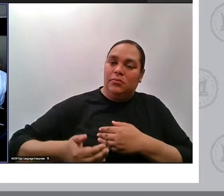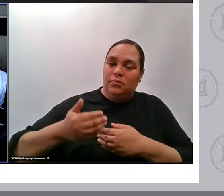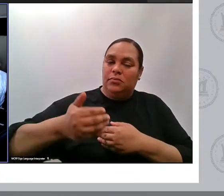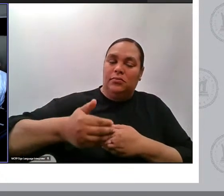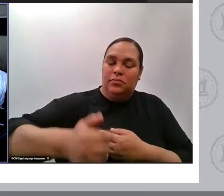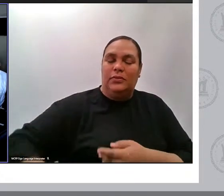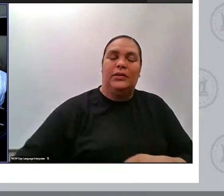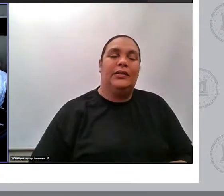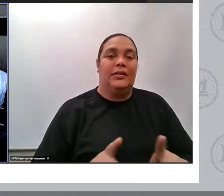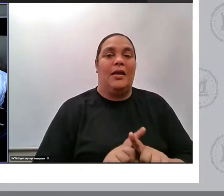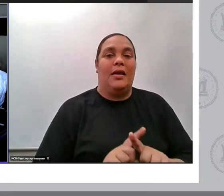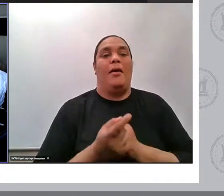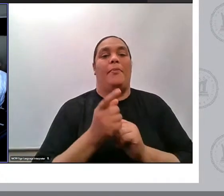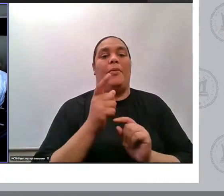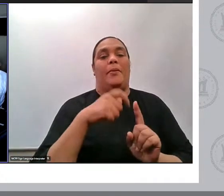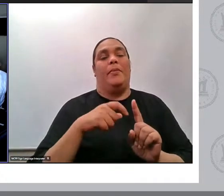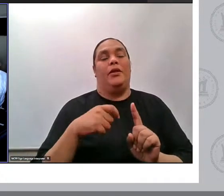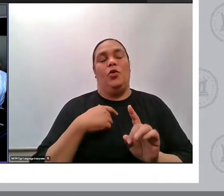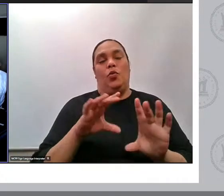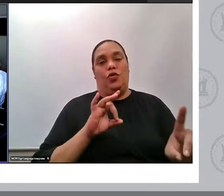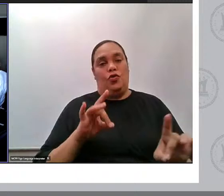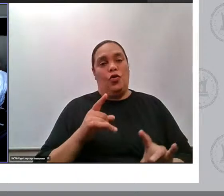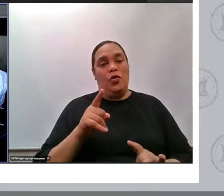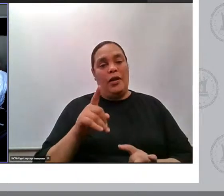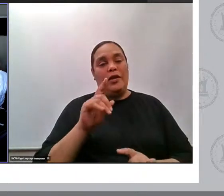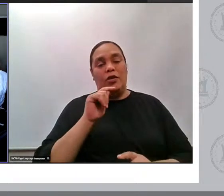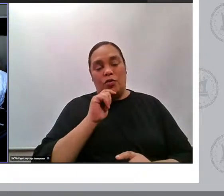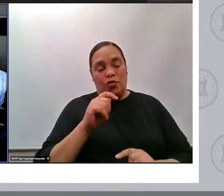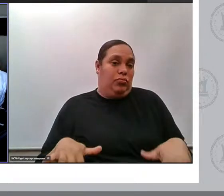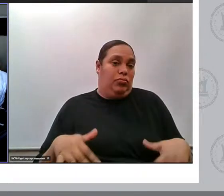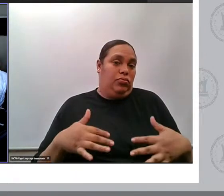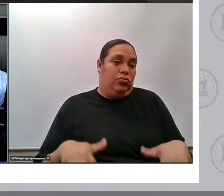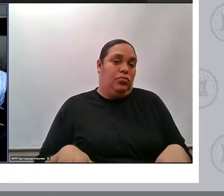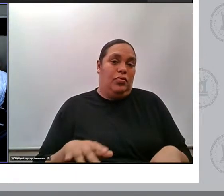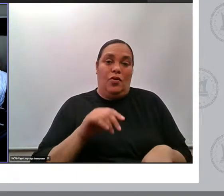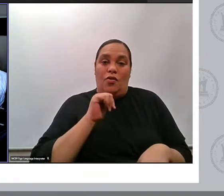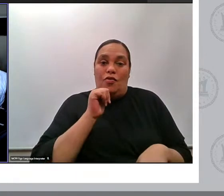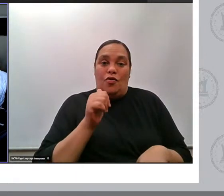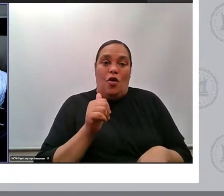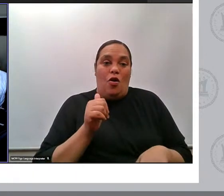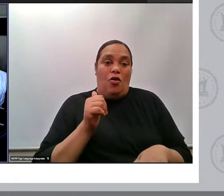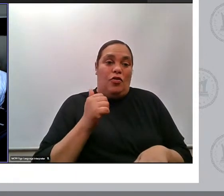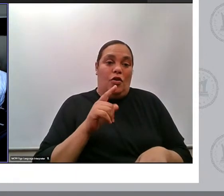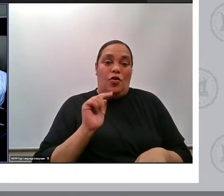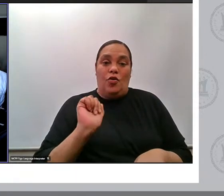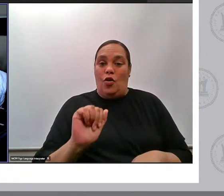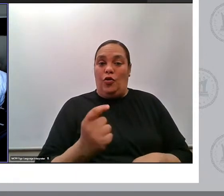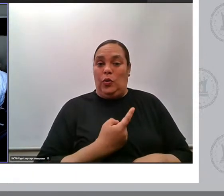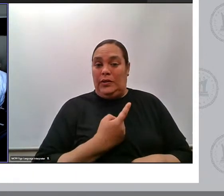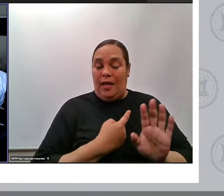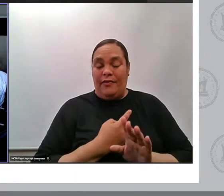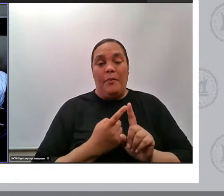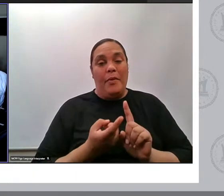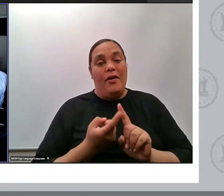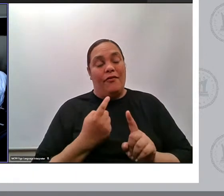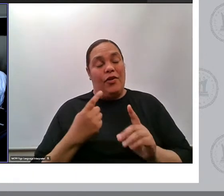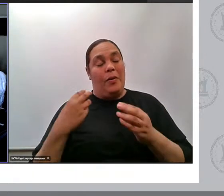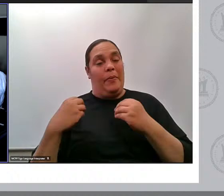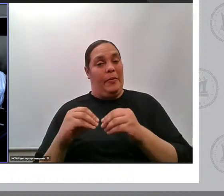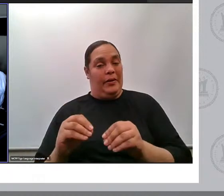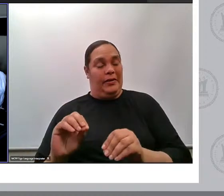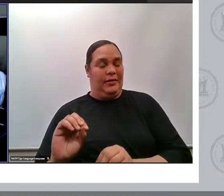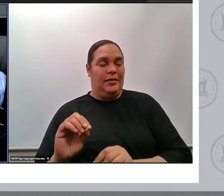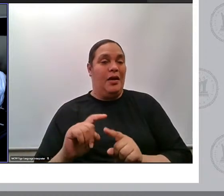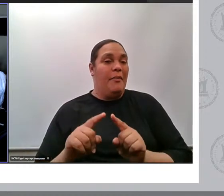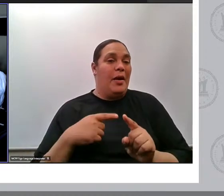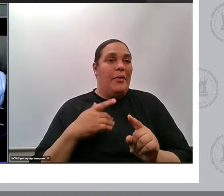candidates, which indeed is a phenomenon, not of yourselves, but of the industry. So I'm not